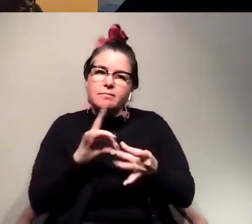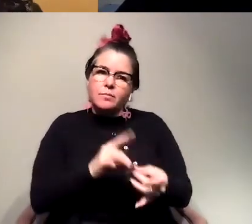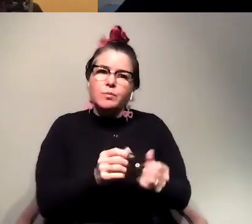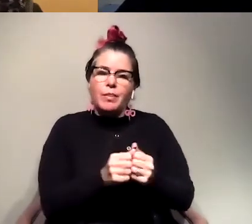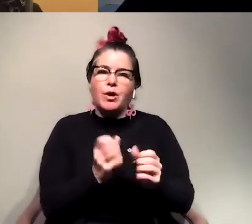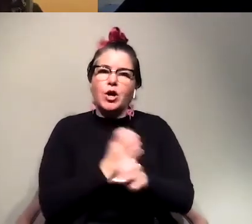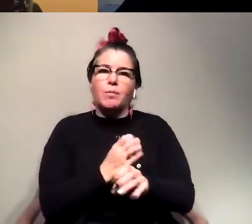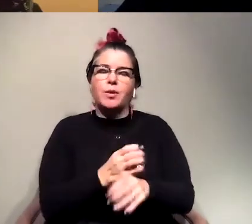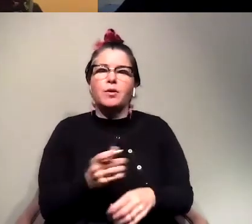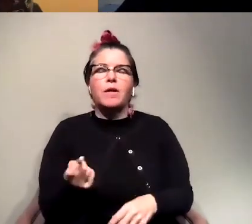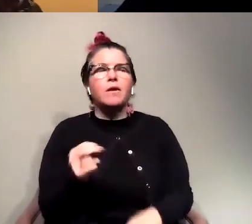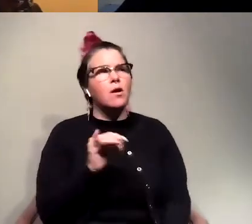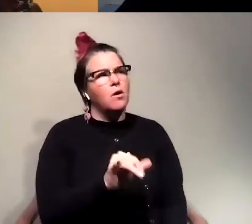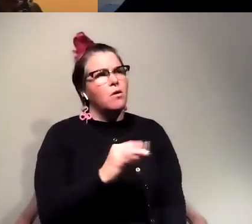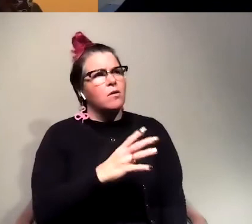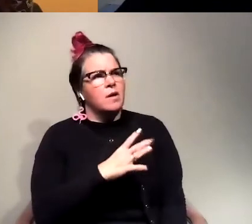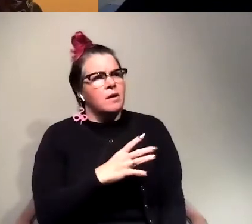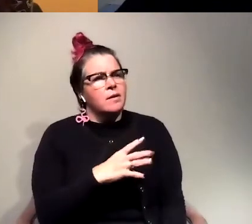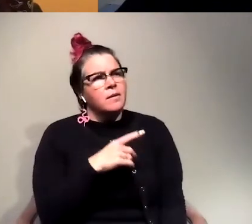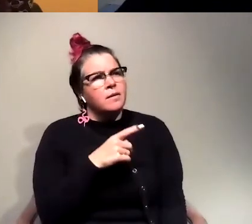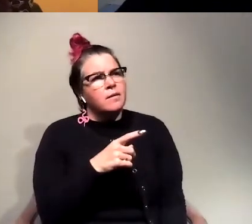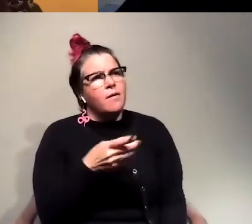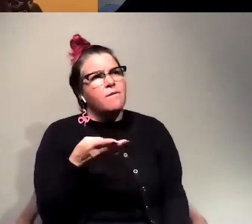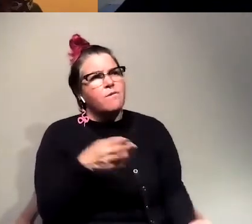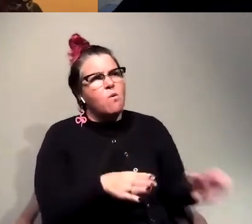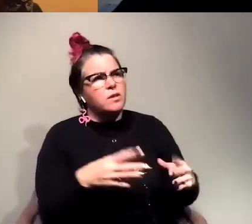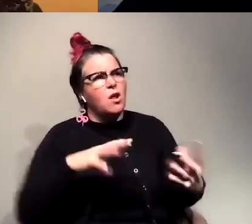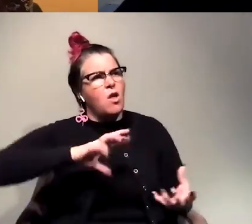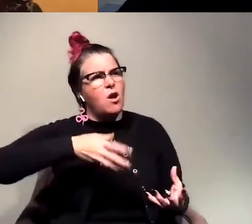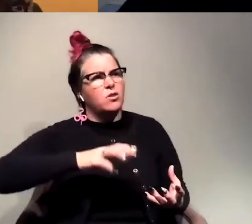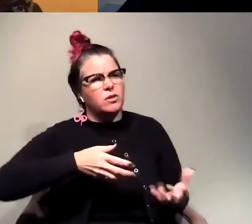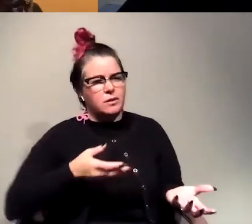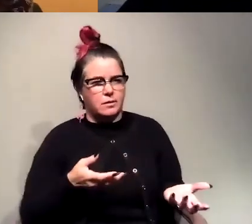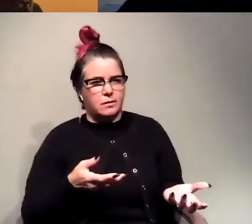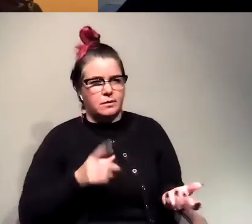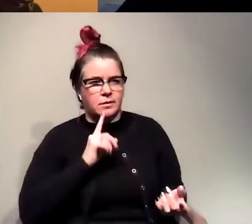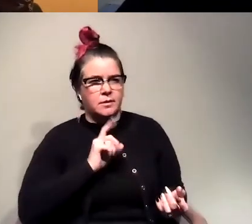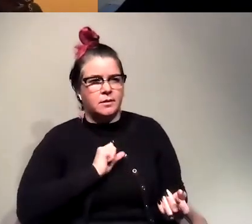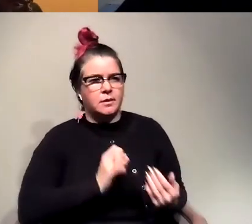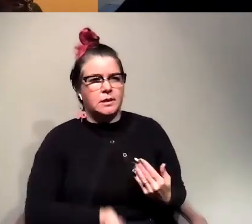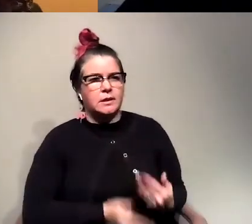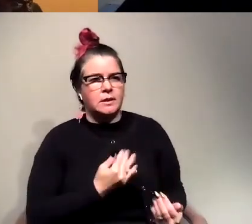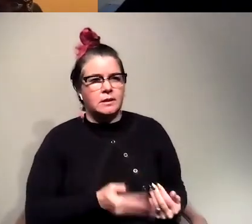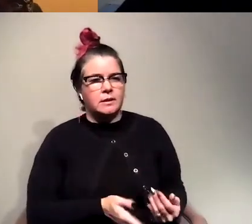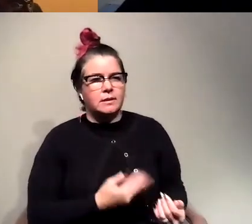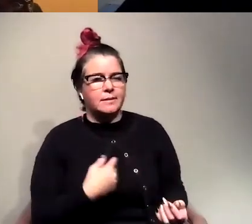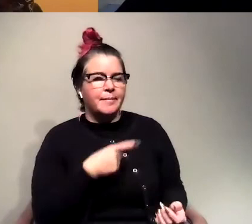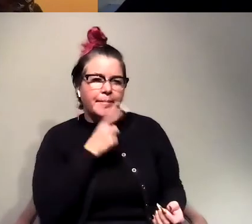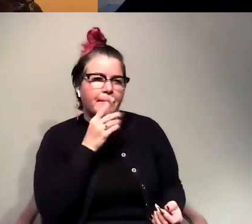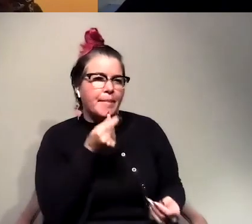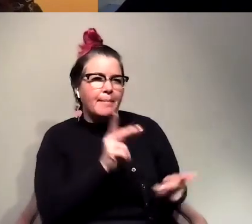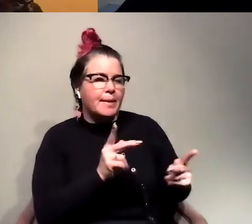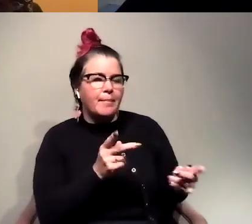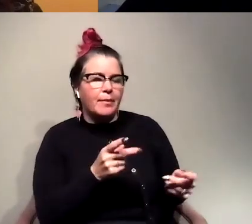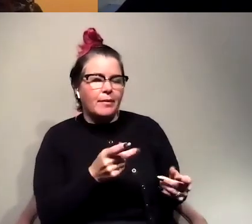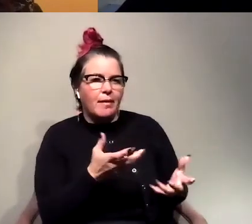turn around and we say, all right, you know, folding laundry, that must be an easy thing to do. We're not going to pay people who do that very much.